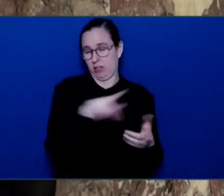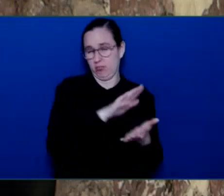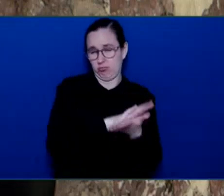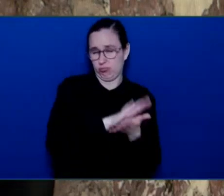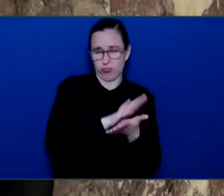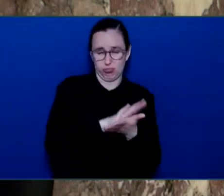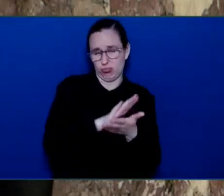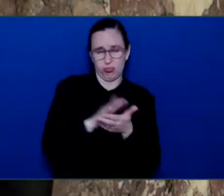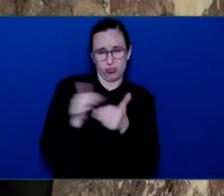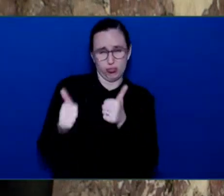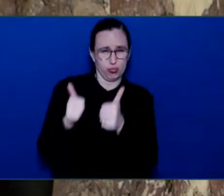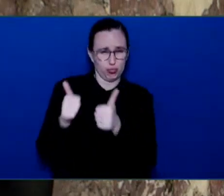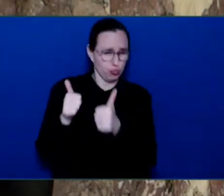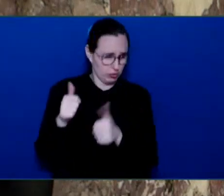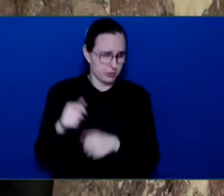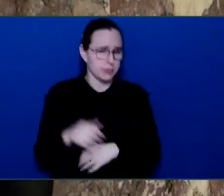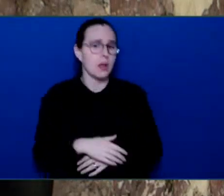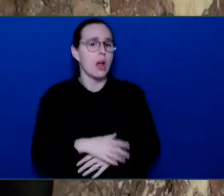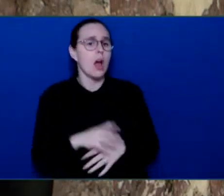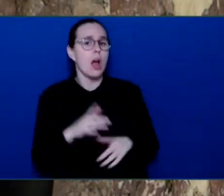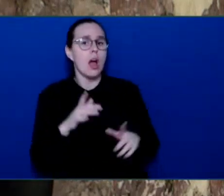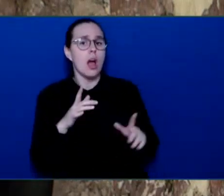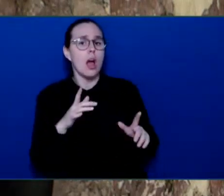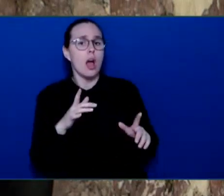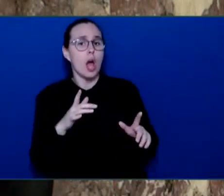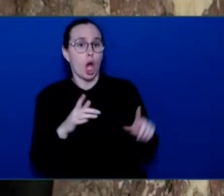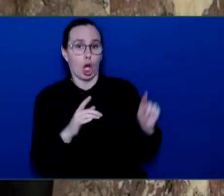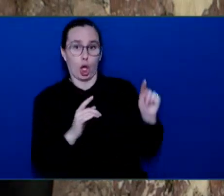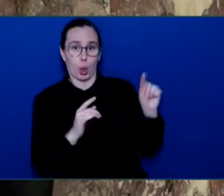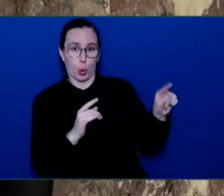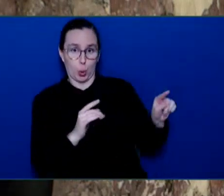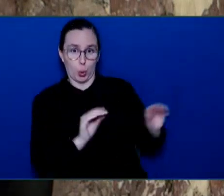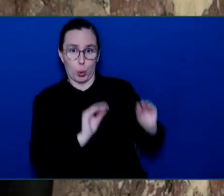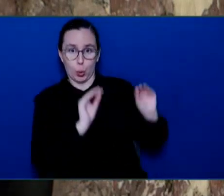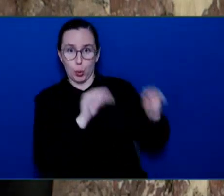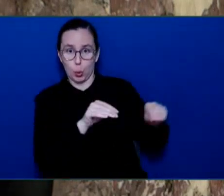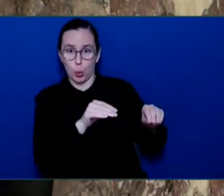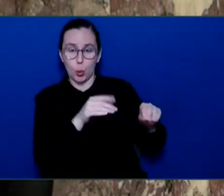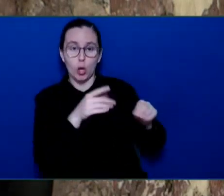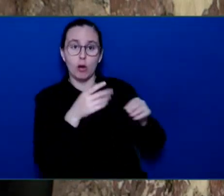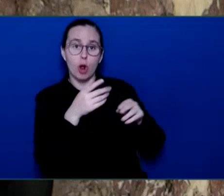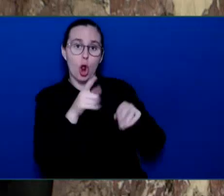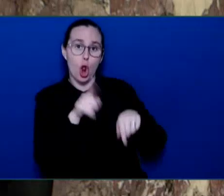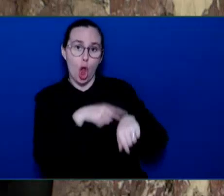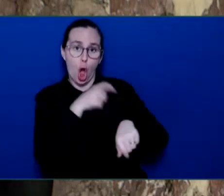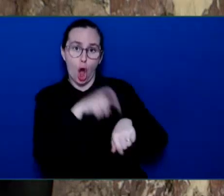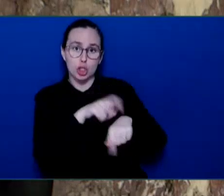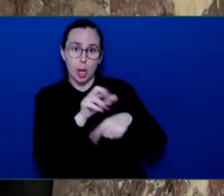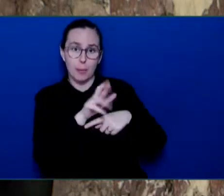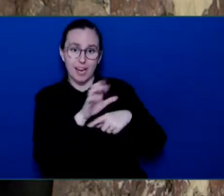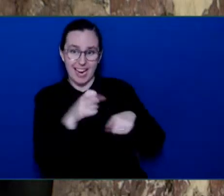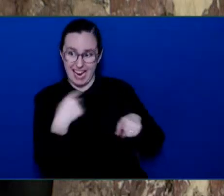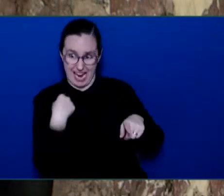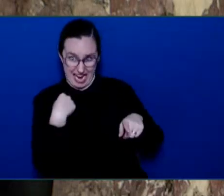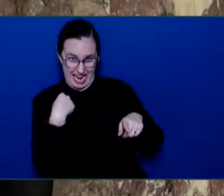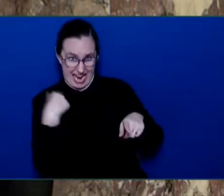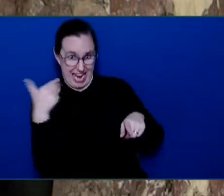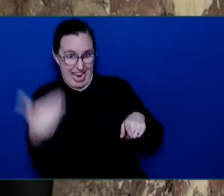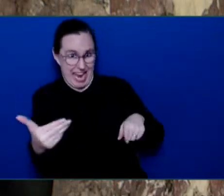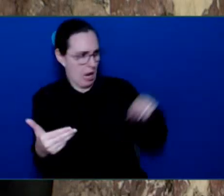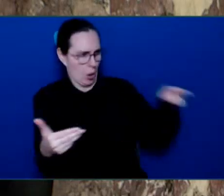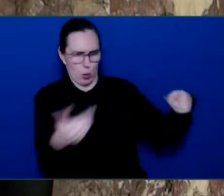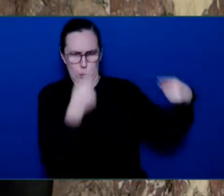We are putting new long-term care beds into Surrey, which the opposition opposes, Honourable Speaker. We are, Honourable